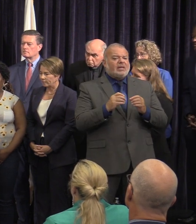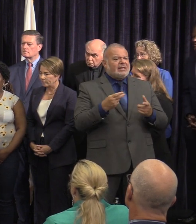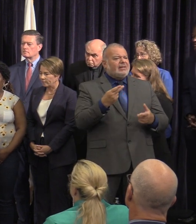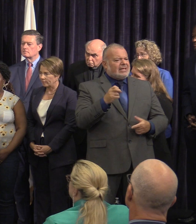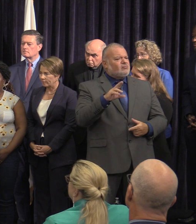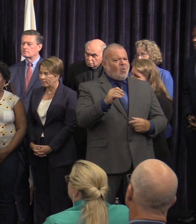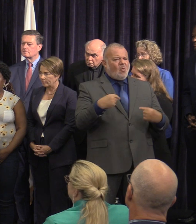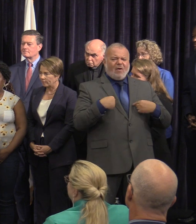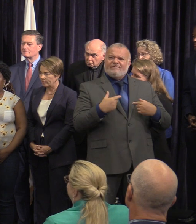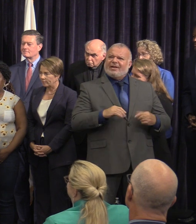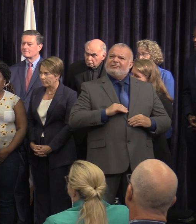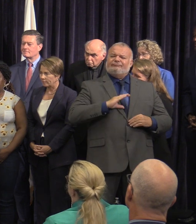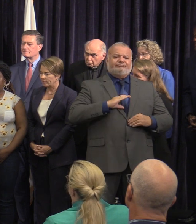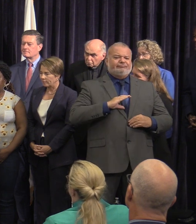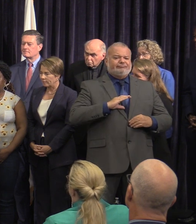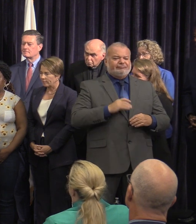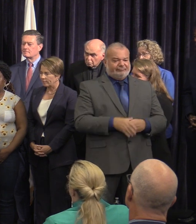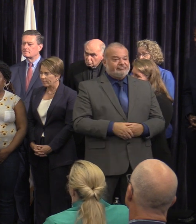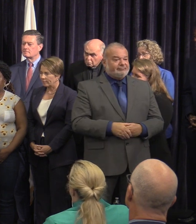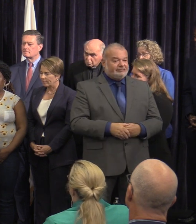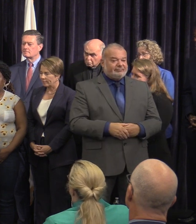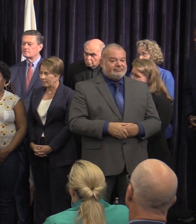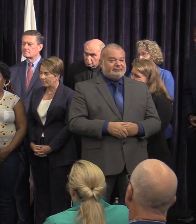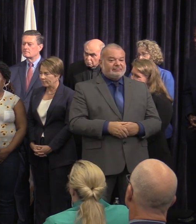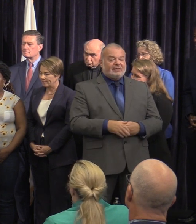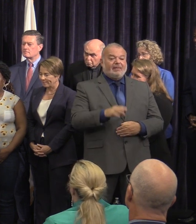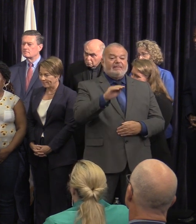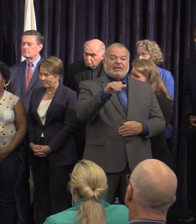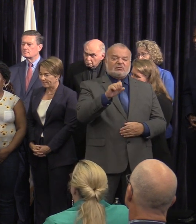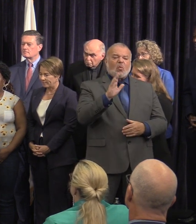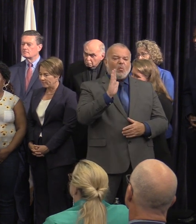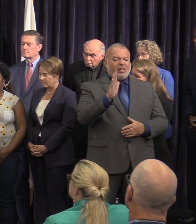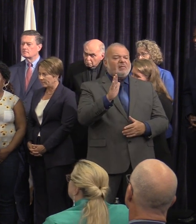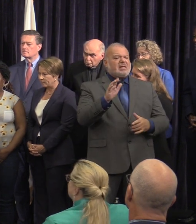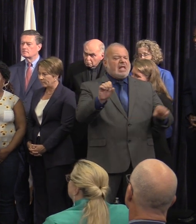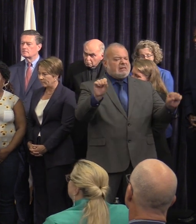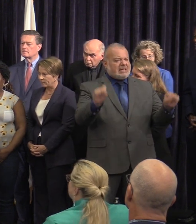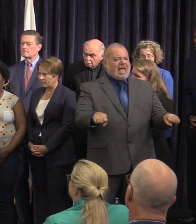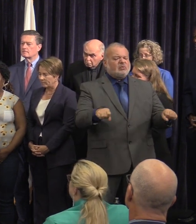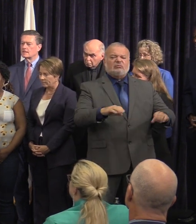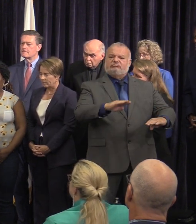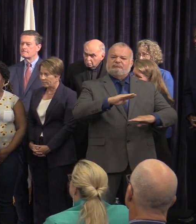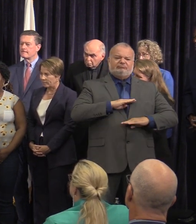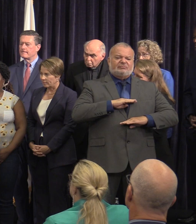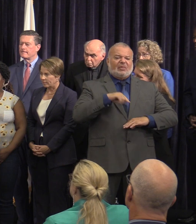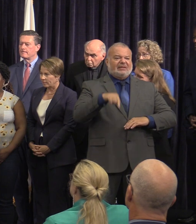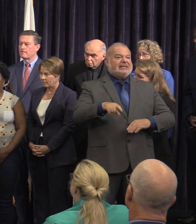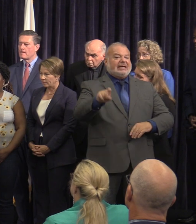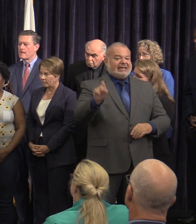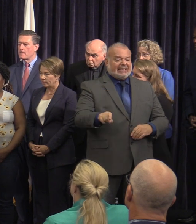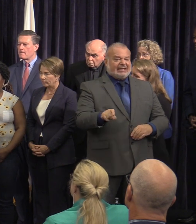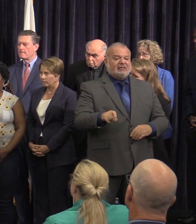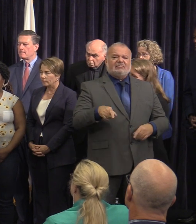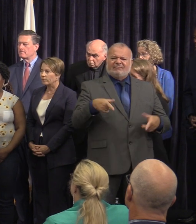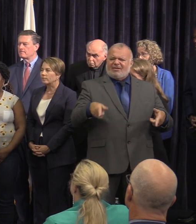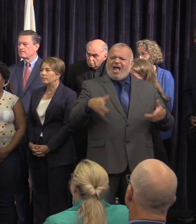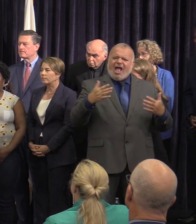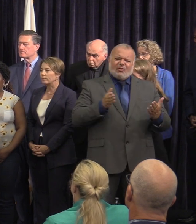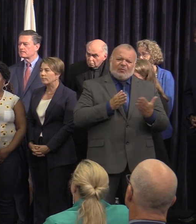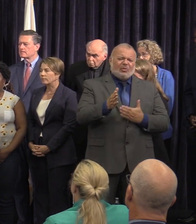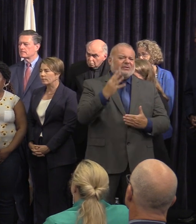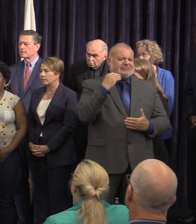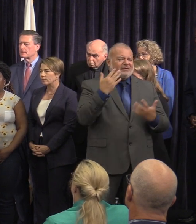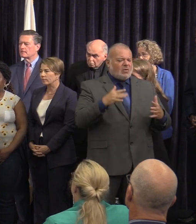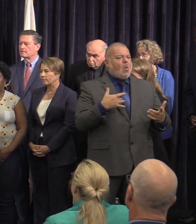reason why I have no doubt that Massachusetts will rise to the occasion. We have done it in the past. We can do it